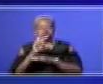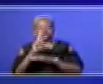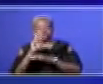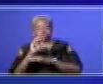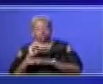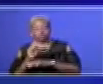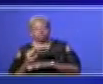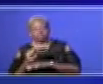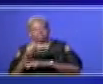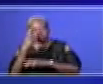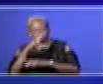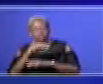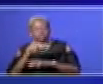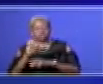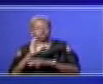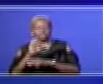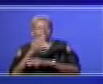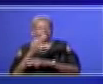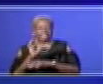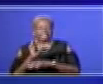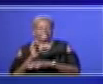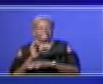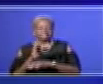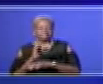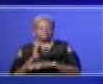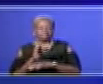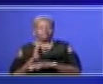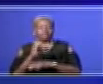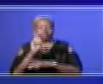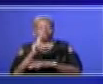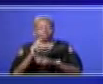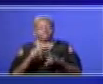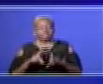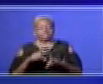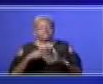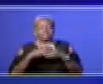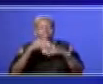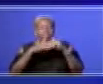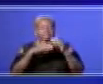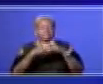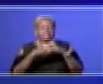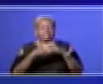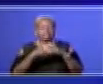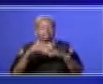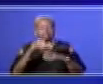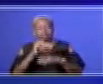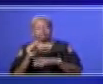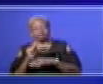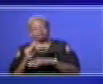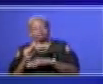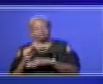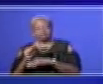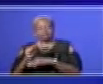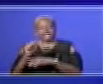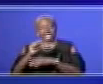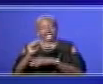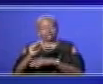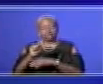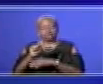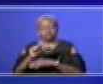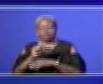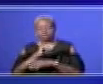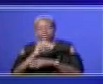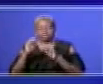in western New Providence is seeking to fill the food security void through the use of aquaponics. Lloyd Allen tells us that he's hoping